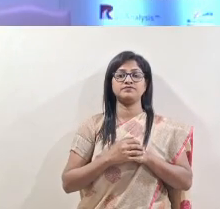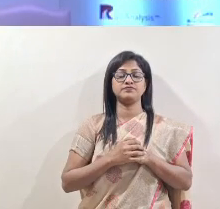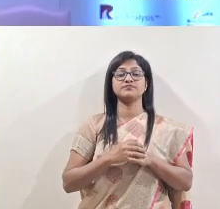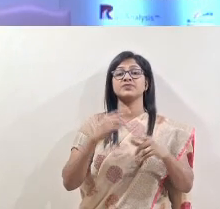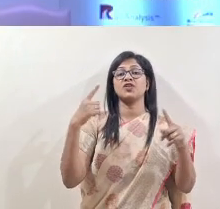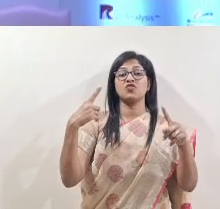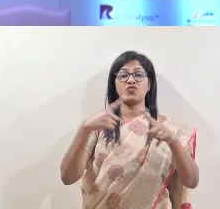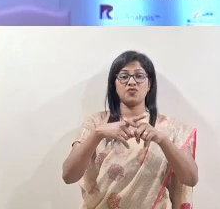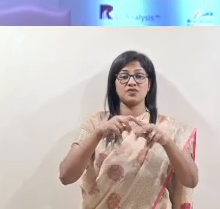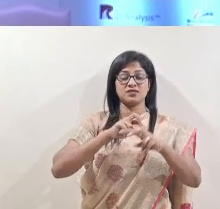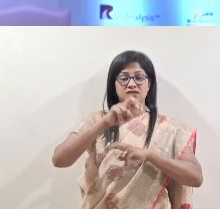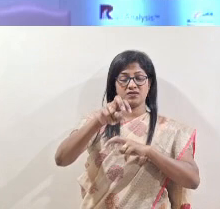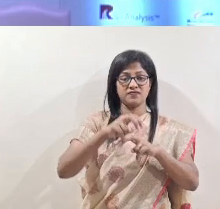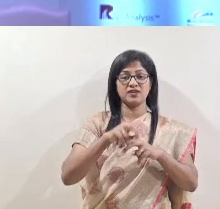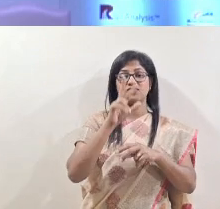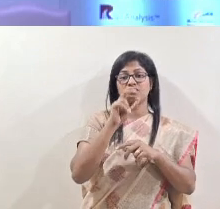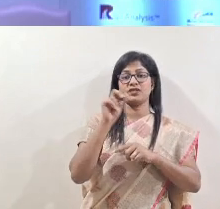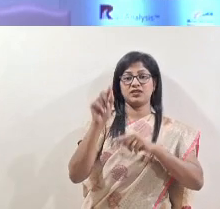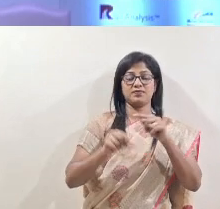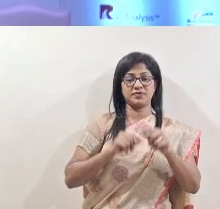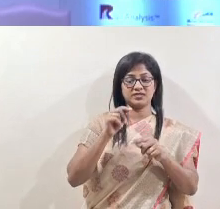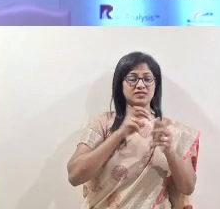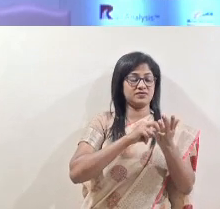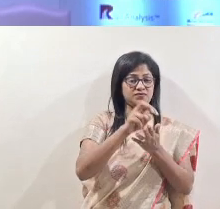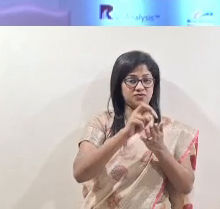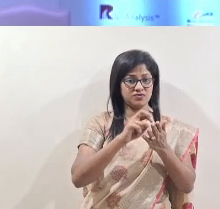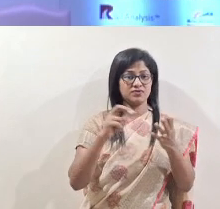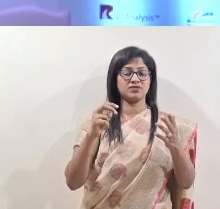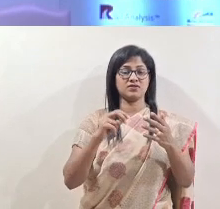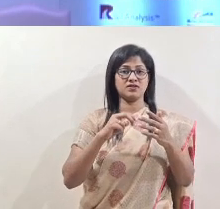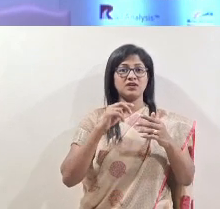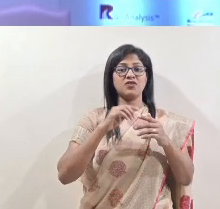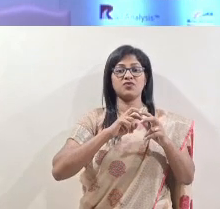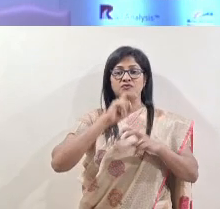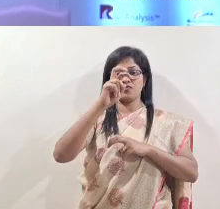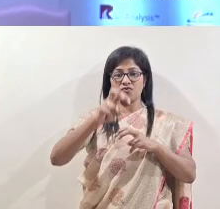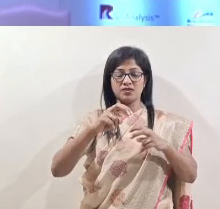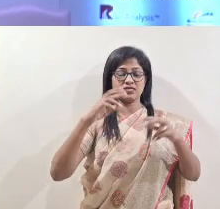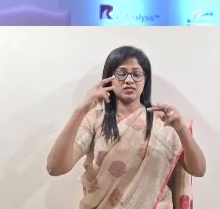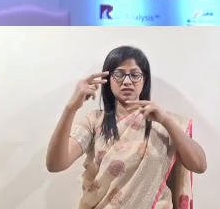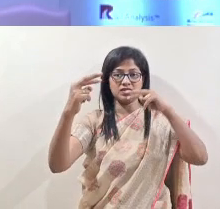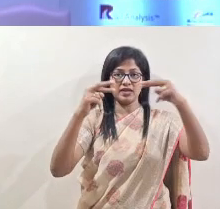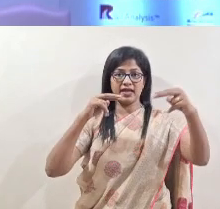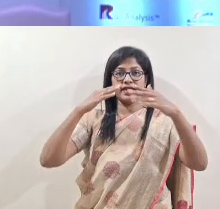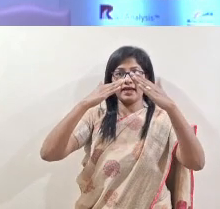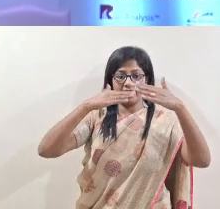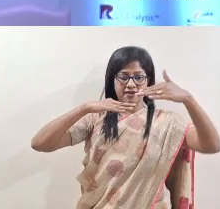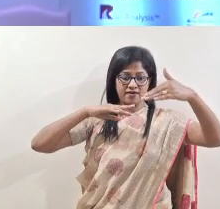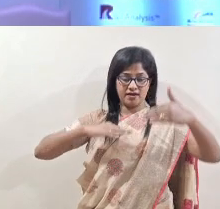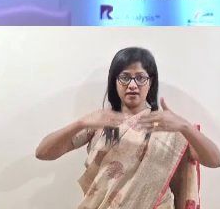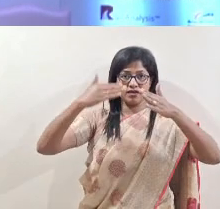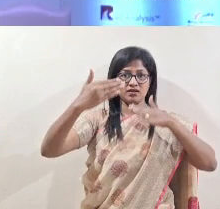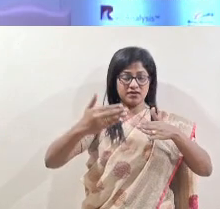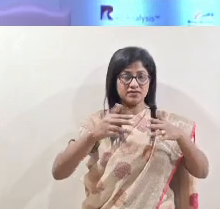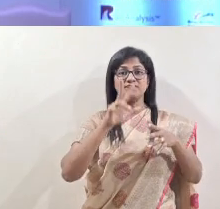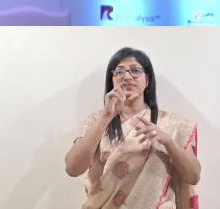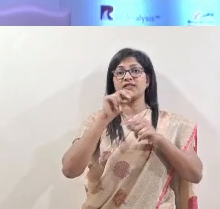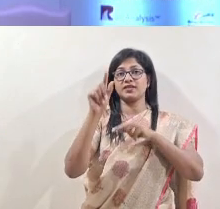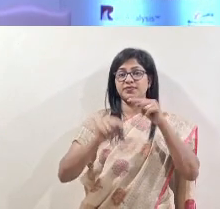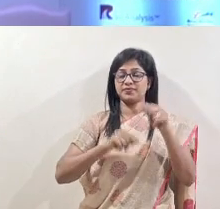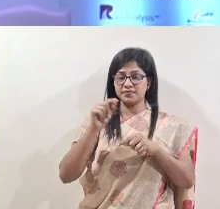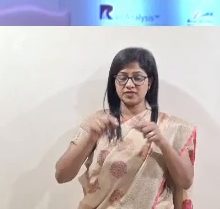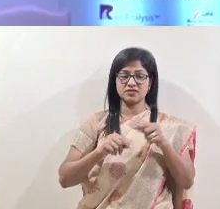so 20% pedestrians cross the road at like angular at some angle, and whereas 80% pedestrians cross the